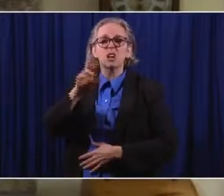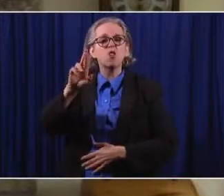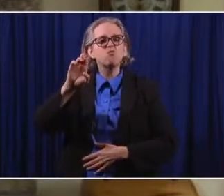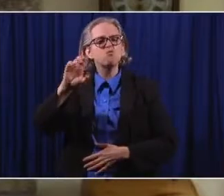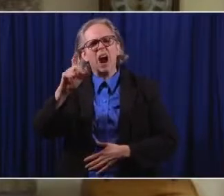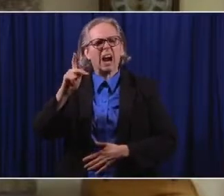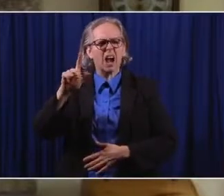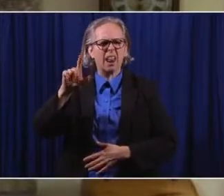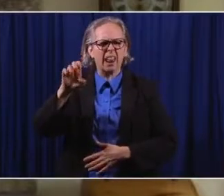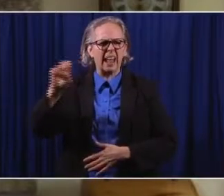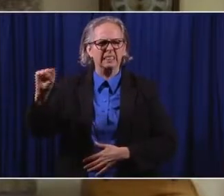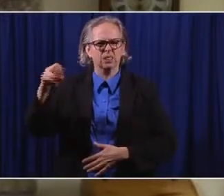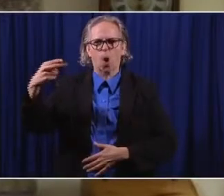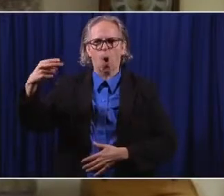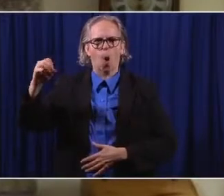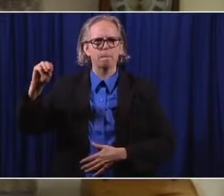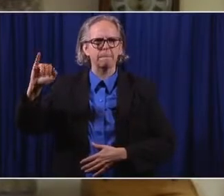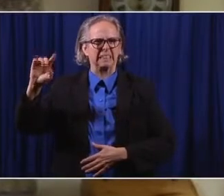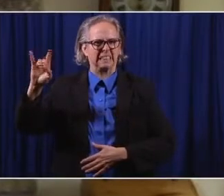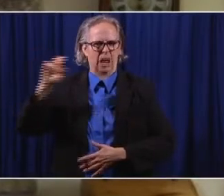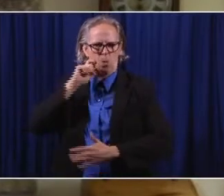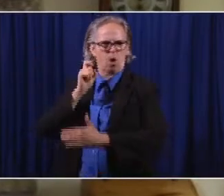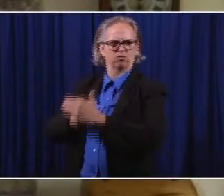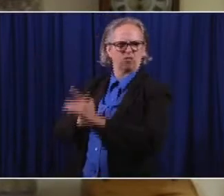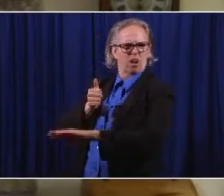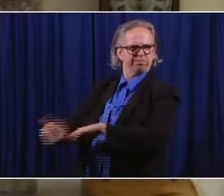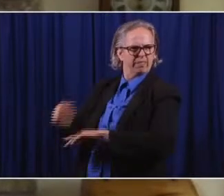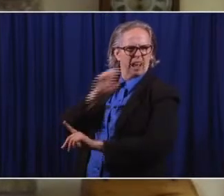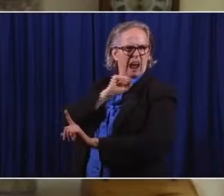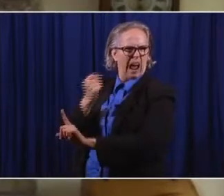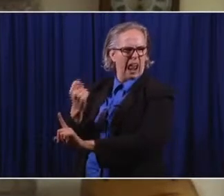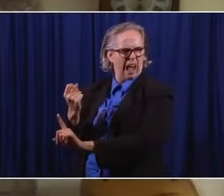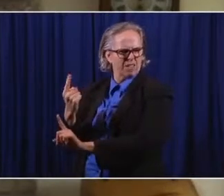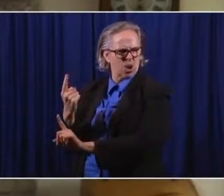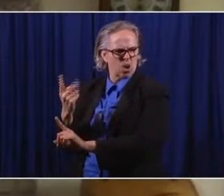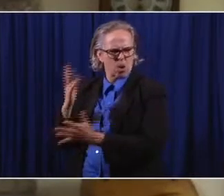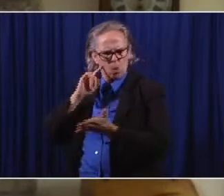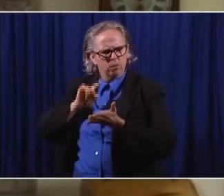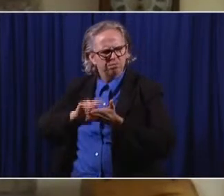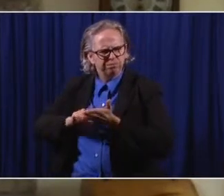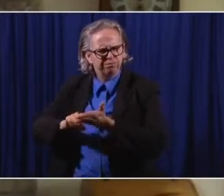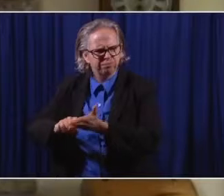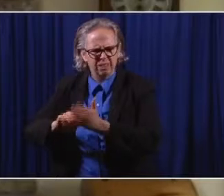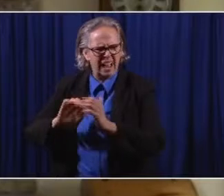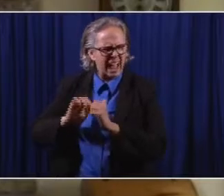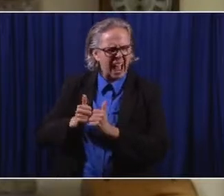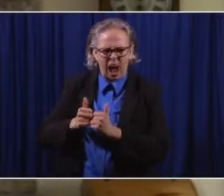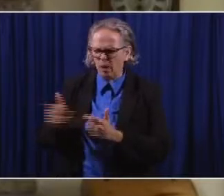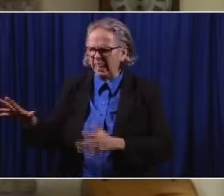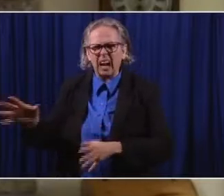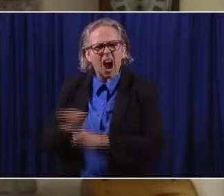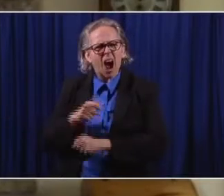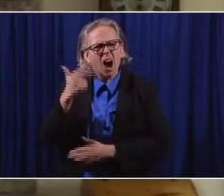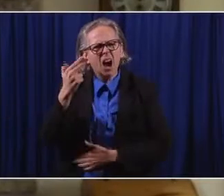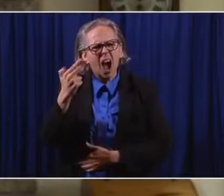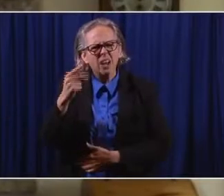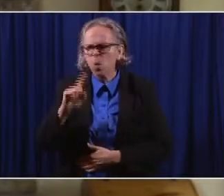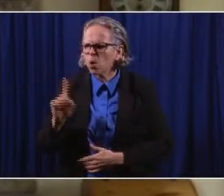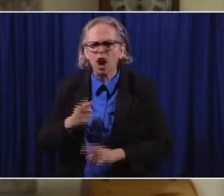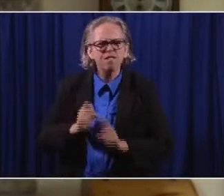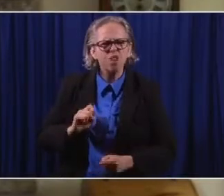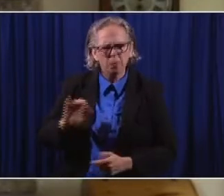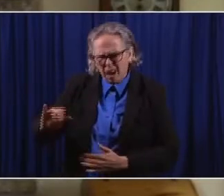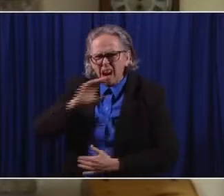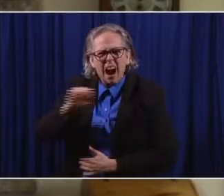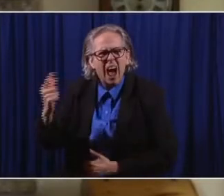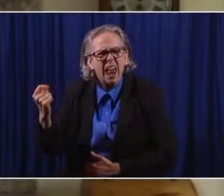deadly weapon. All of this is just absolutely heartbreaking. Here are some recent headlines.